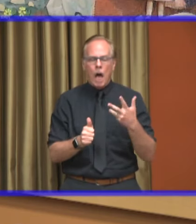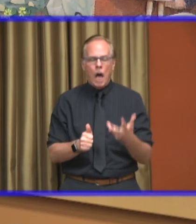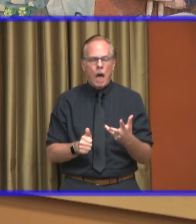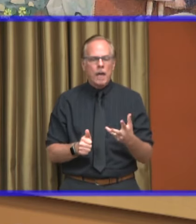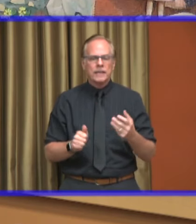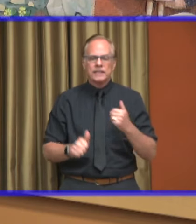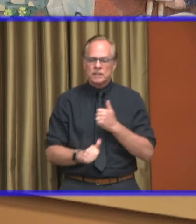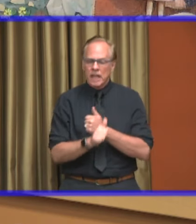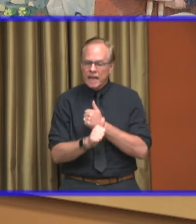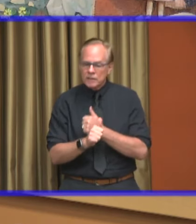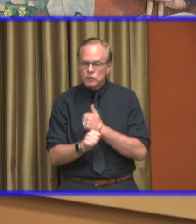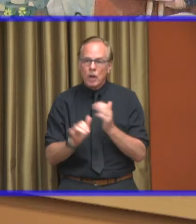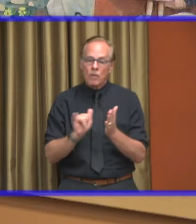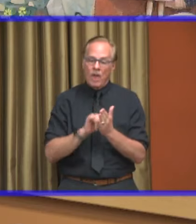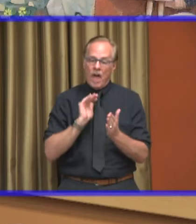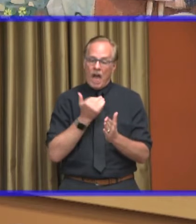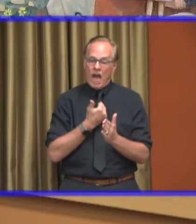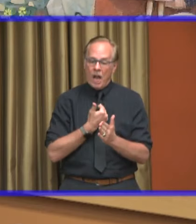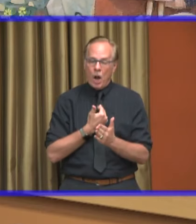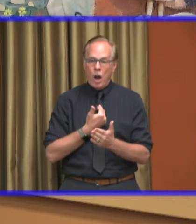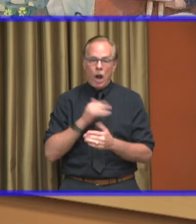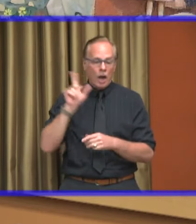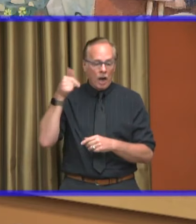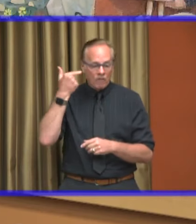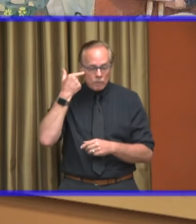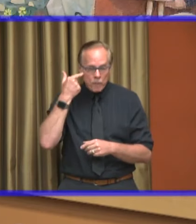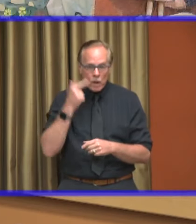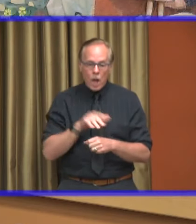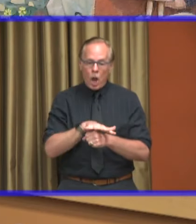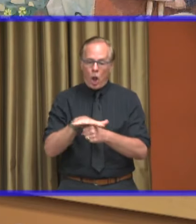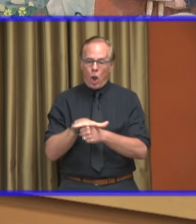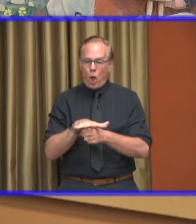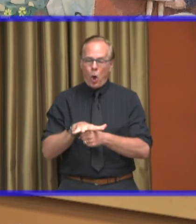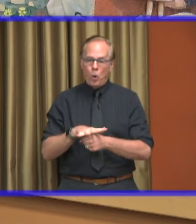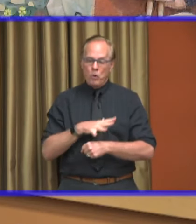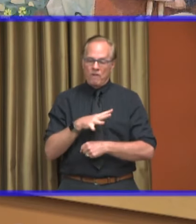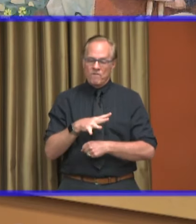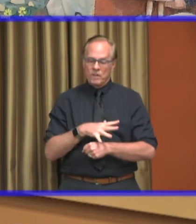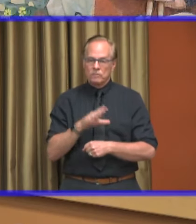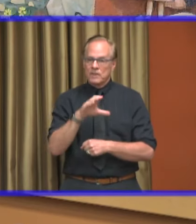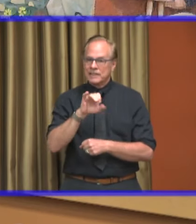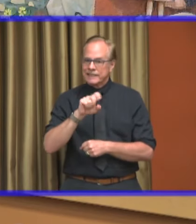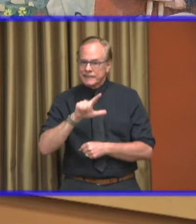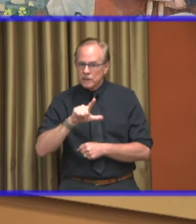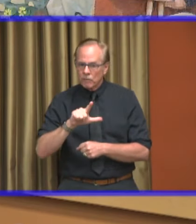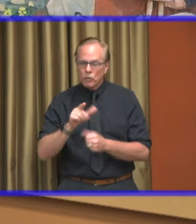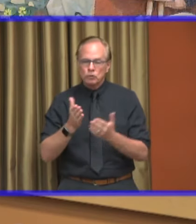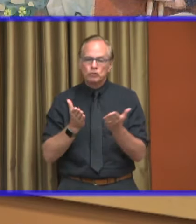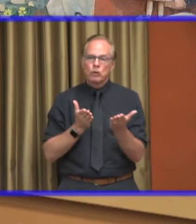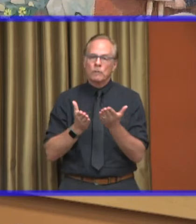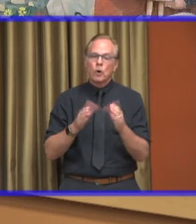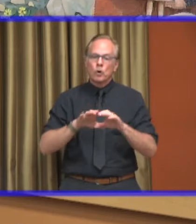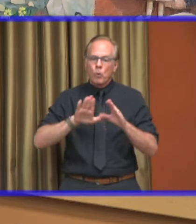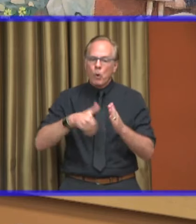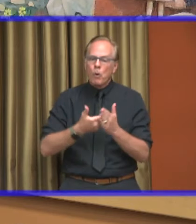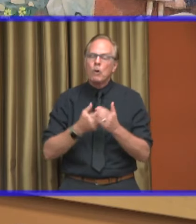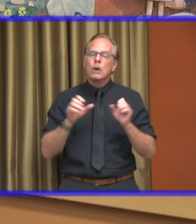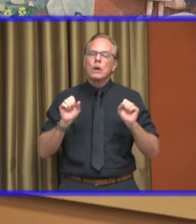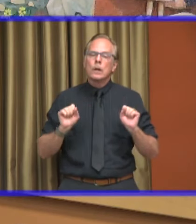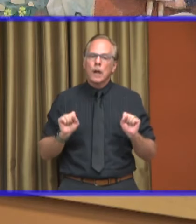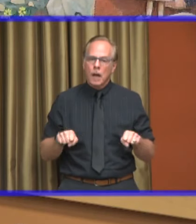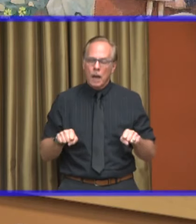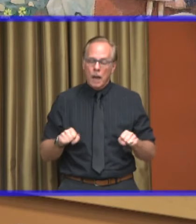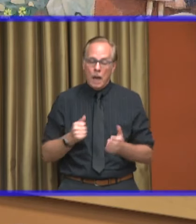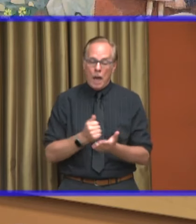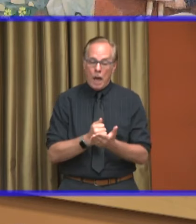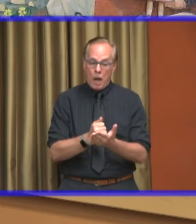that our governments and our local officials and our civil servants are doing all they can to